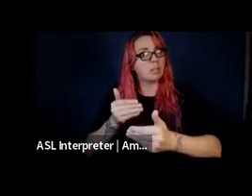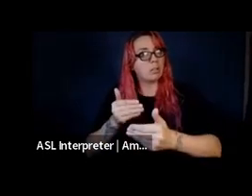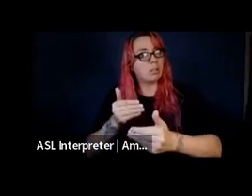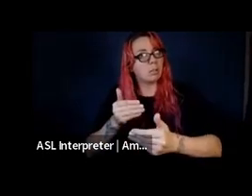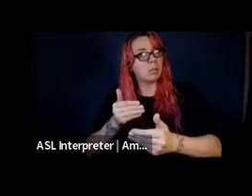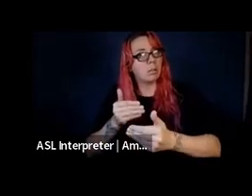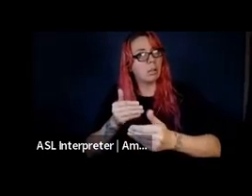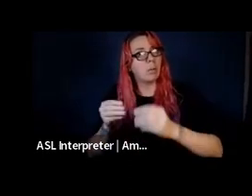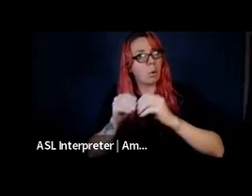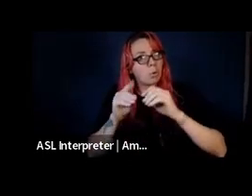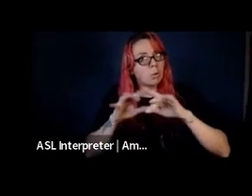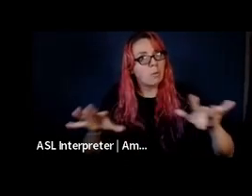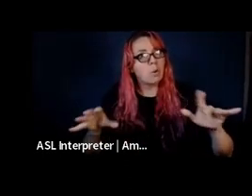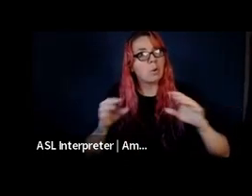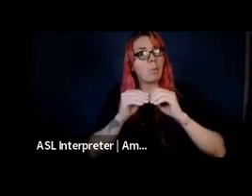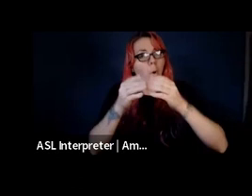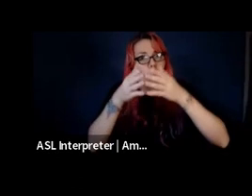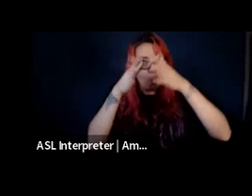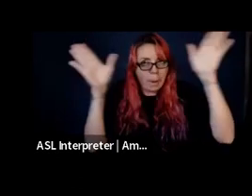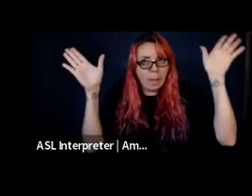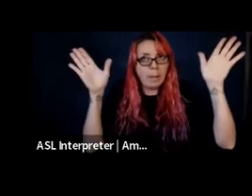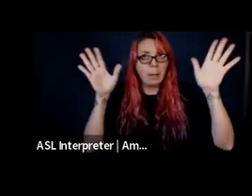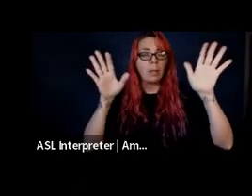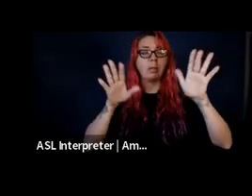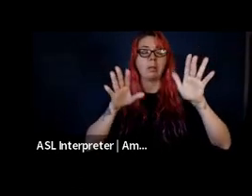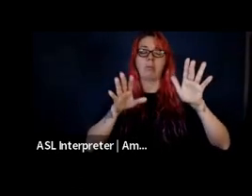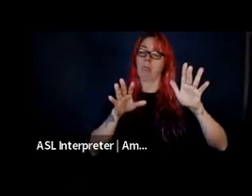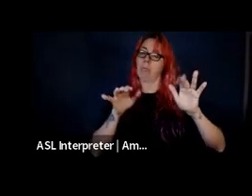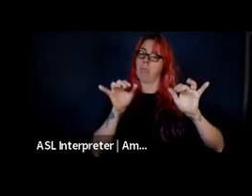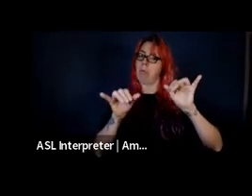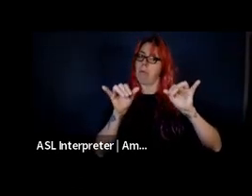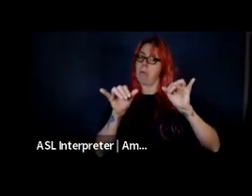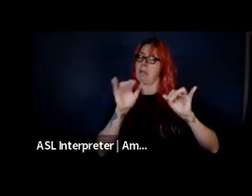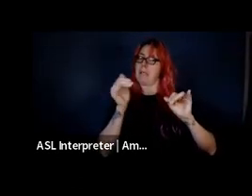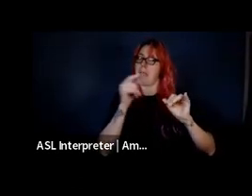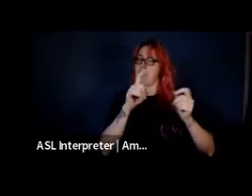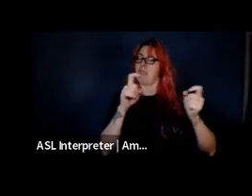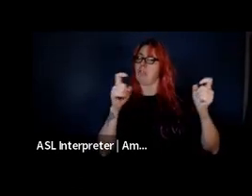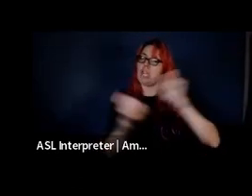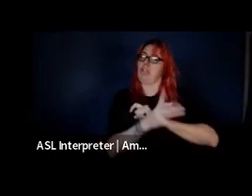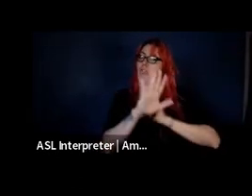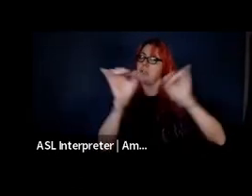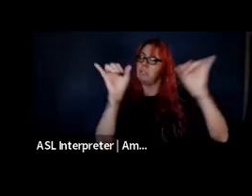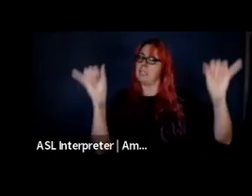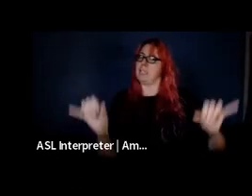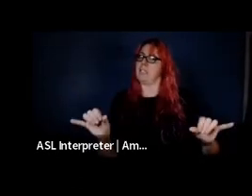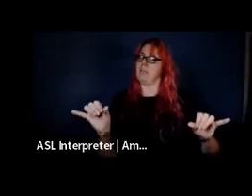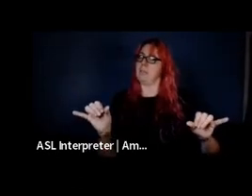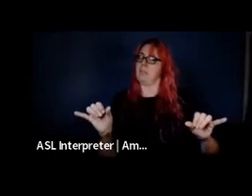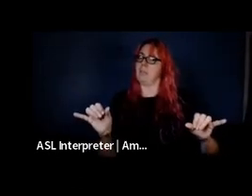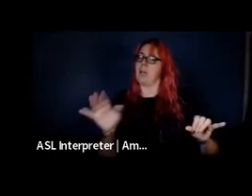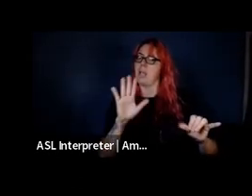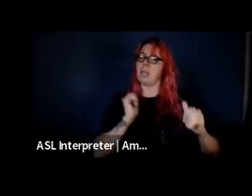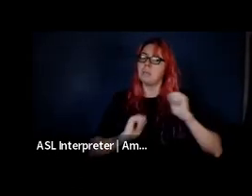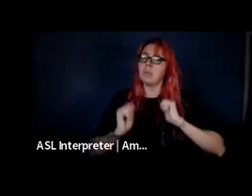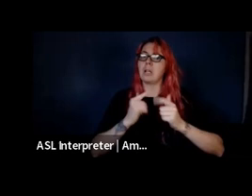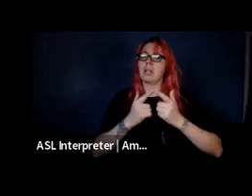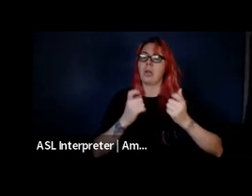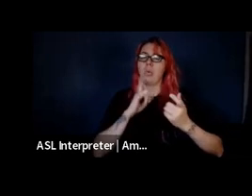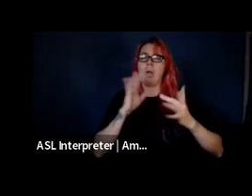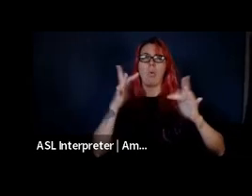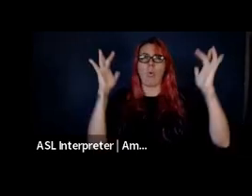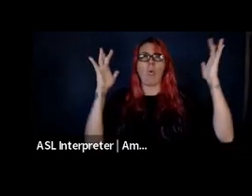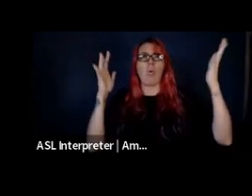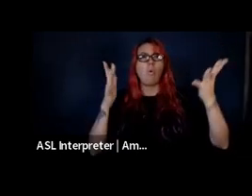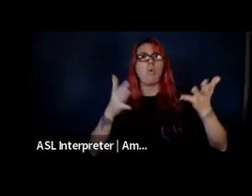and inspiring kinds of ways of shifting systems and providing, dynamic productions as one example of